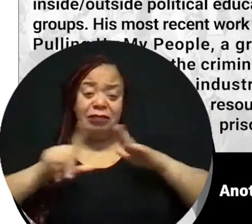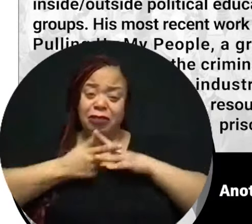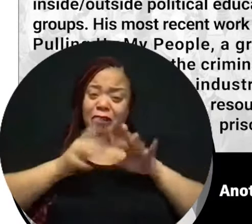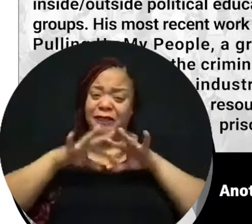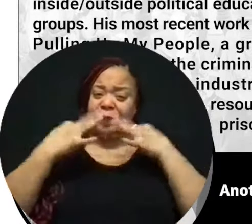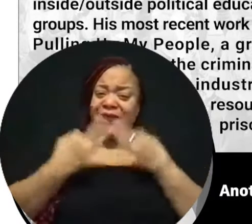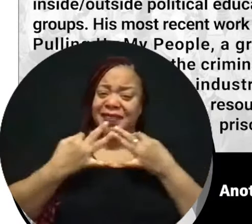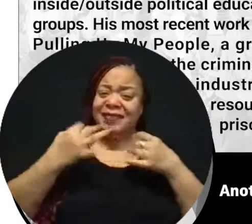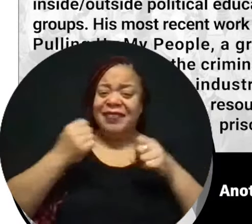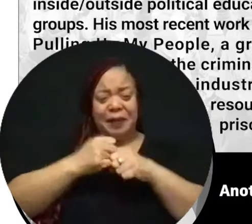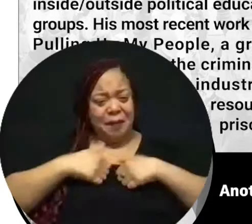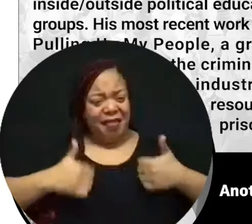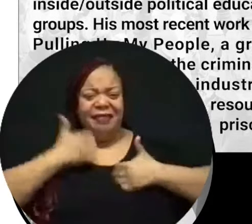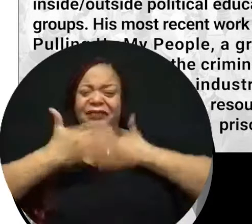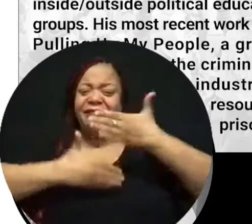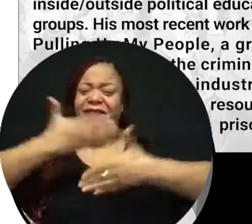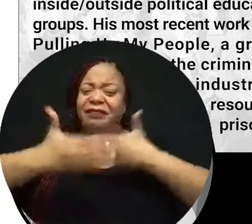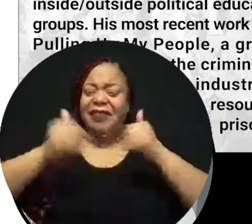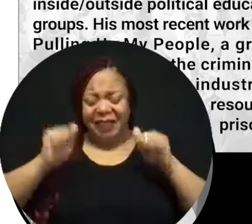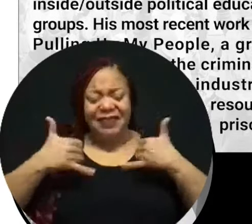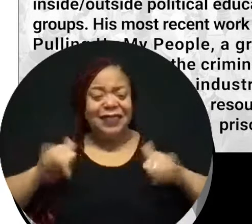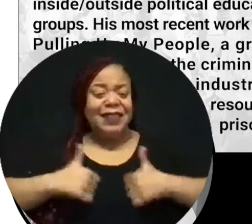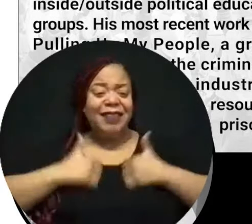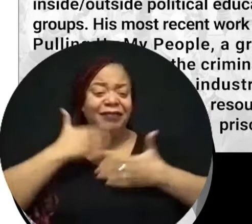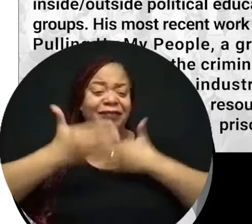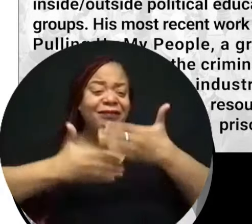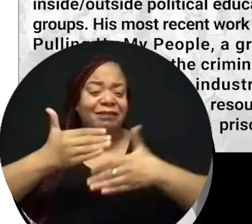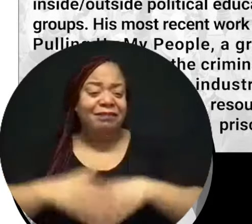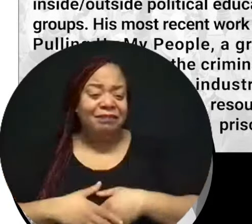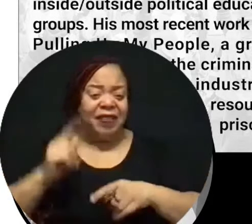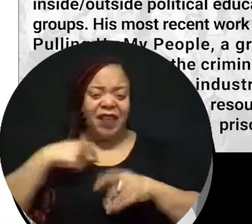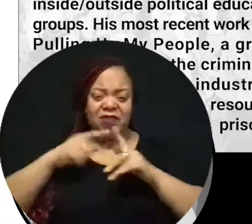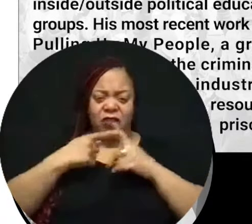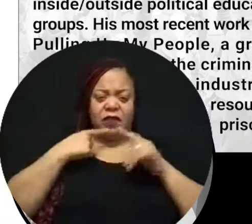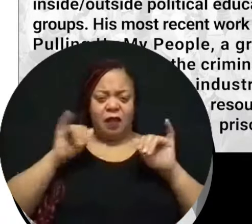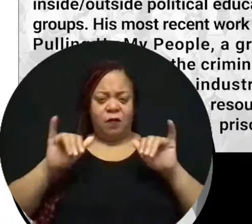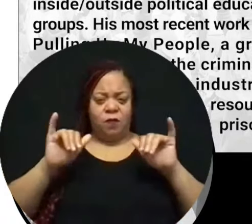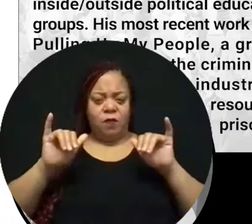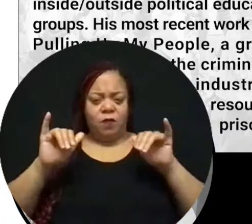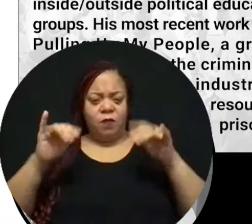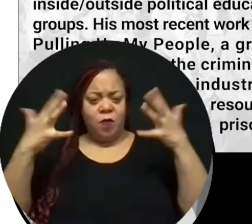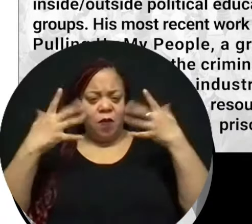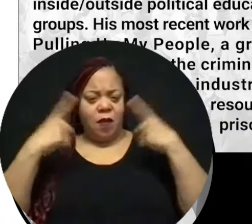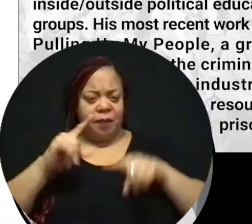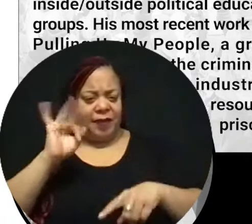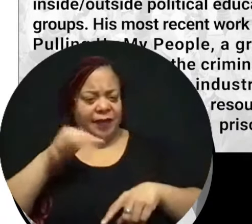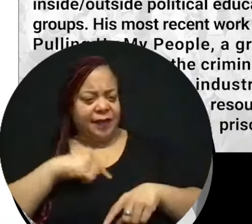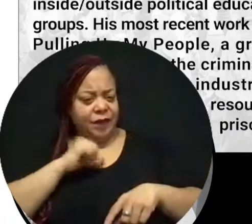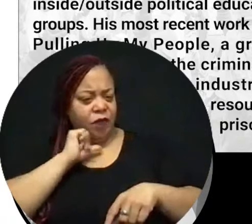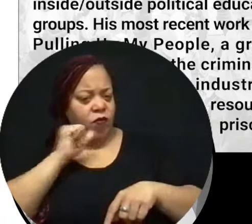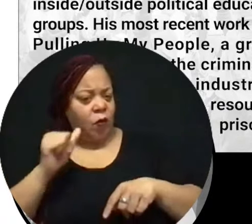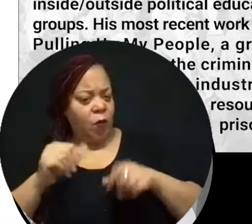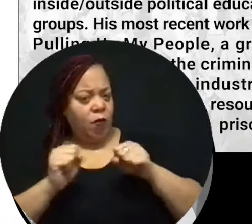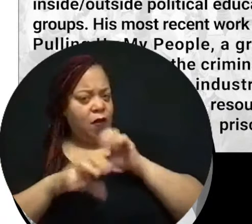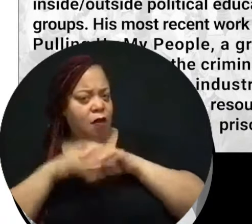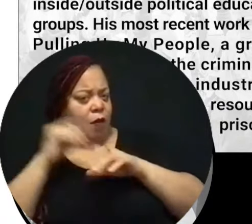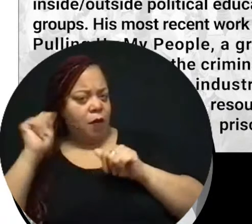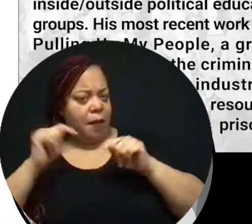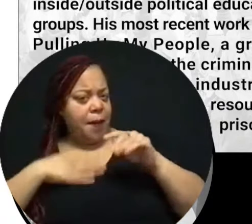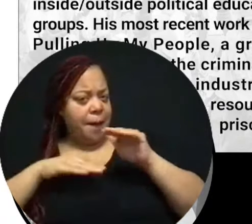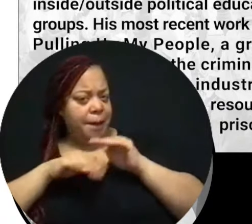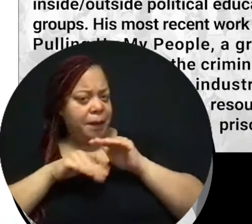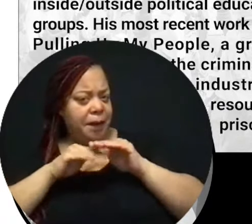me at 33, maxing out my sentence. I'll be over 40 years old. And I'm doing all of